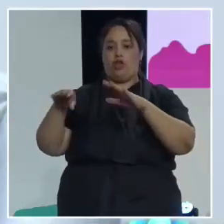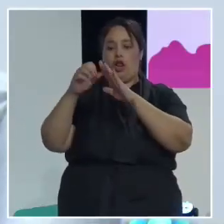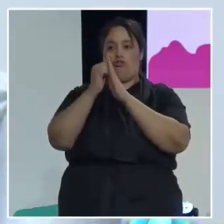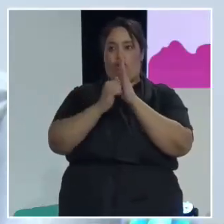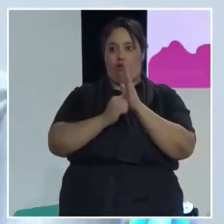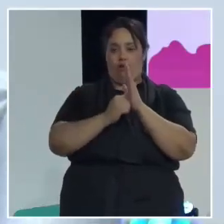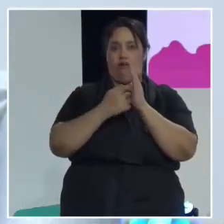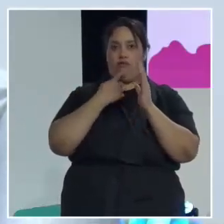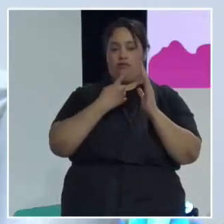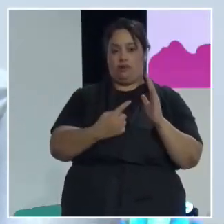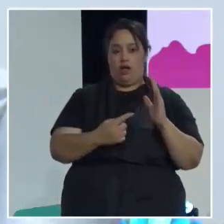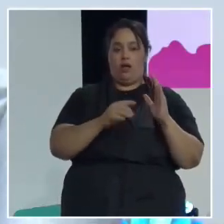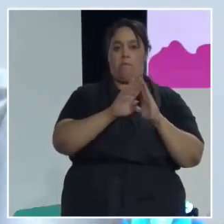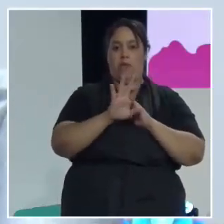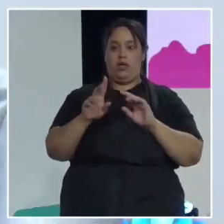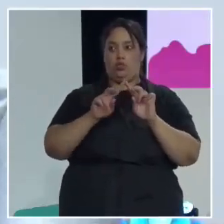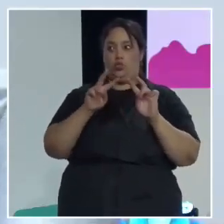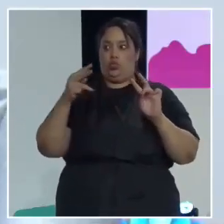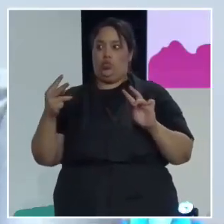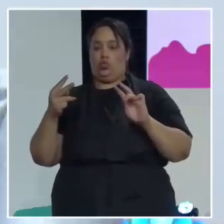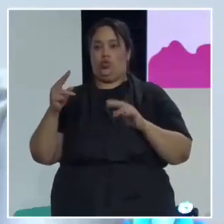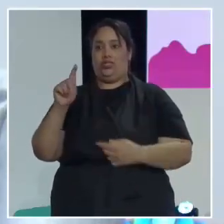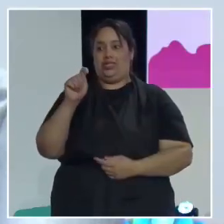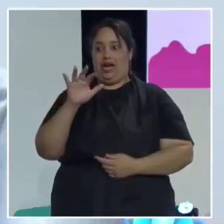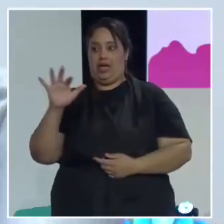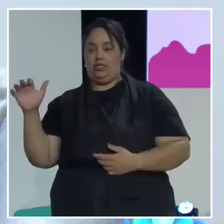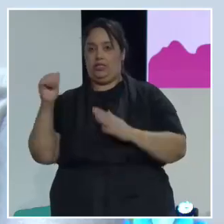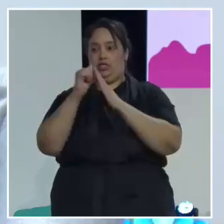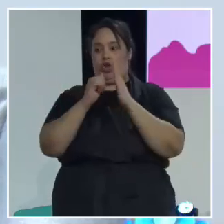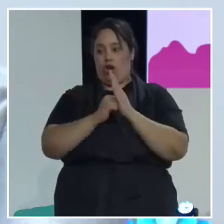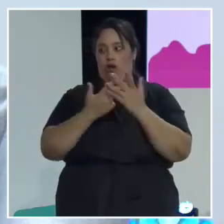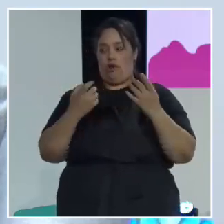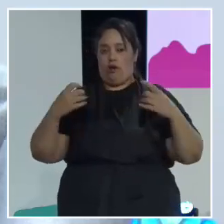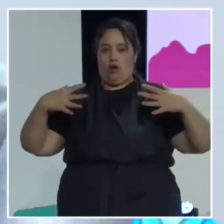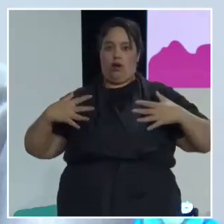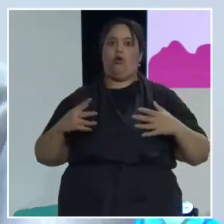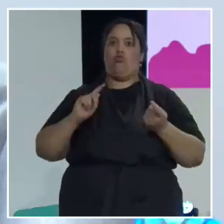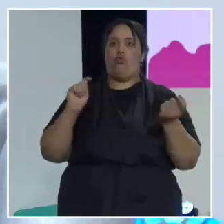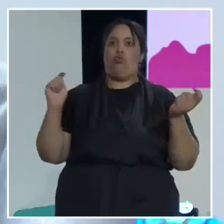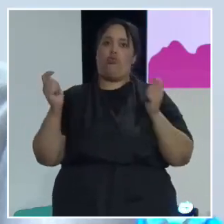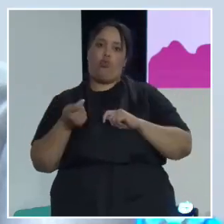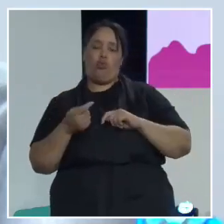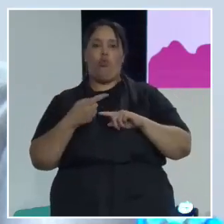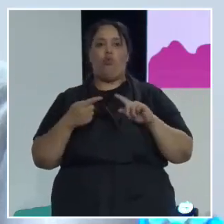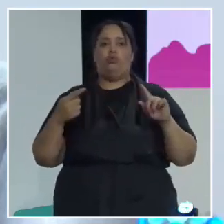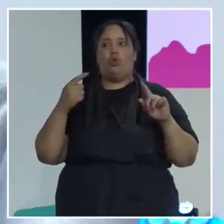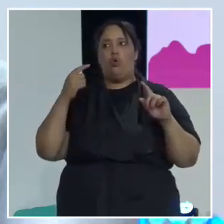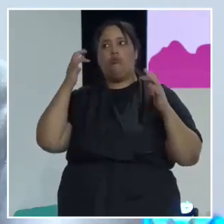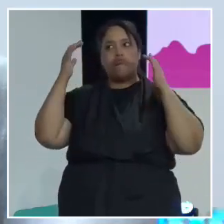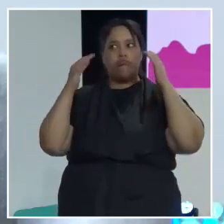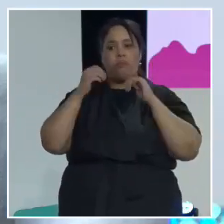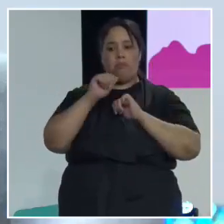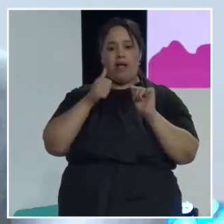billions to trillions agenda has become a very prevailing paradigm. And the logic behind this